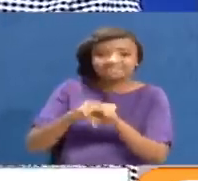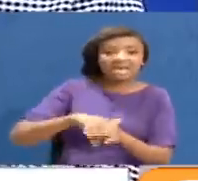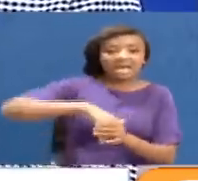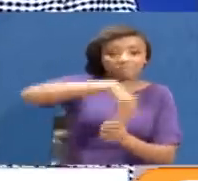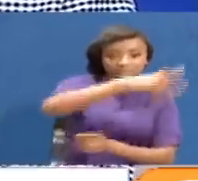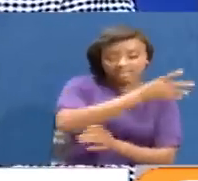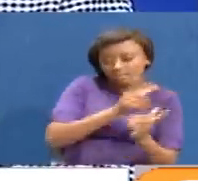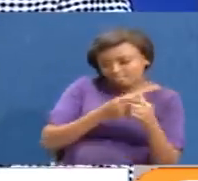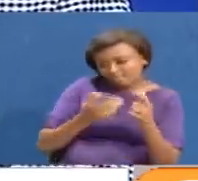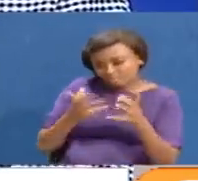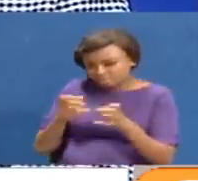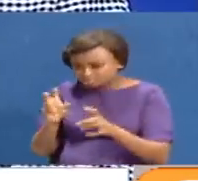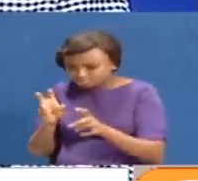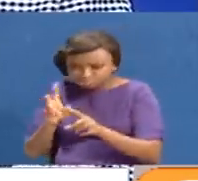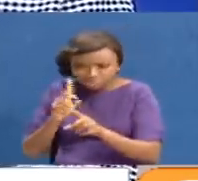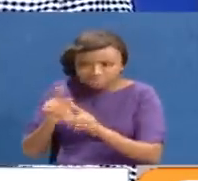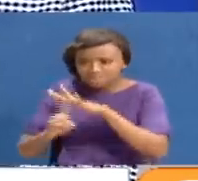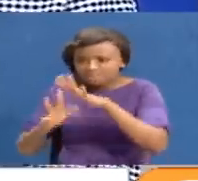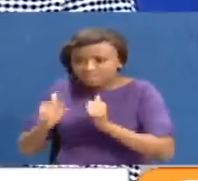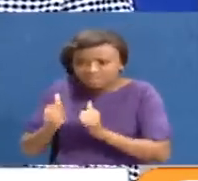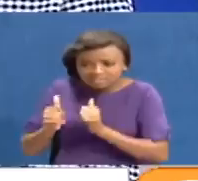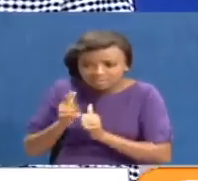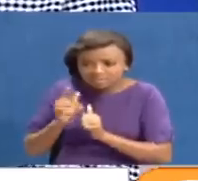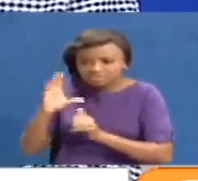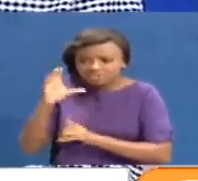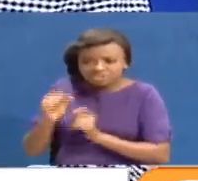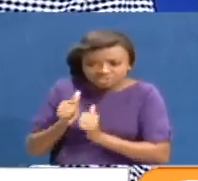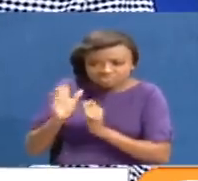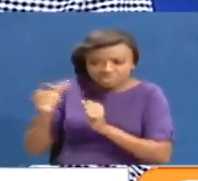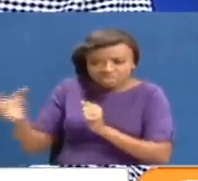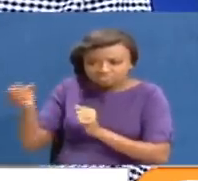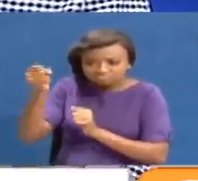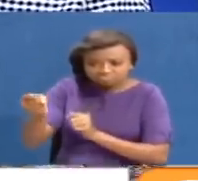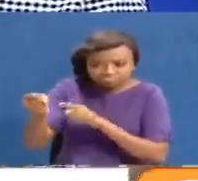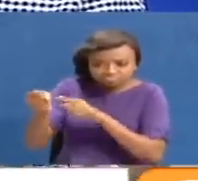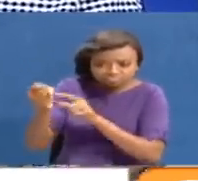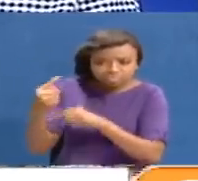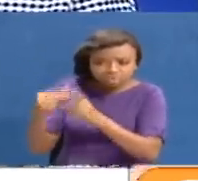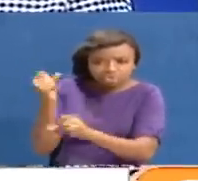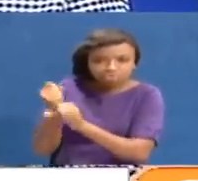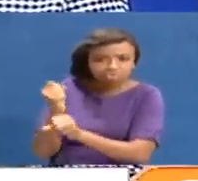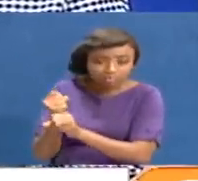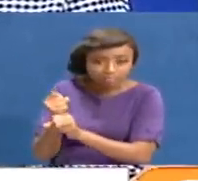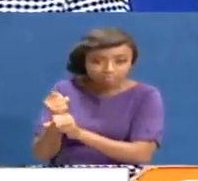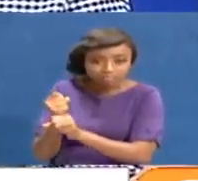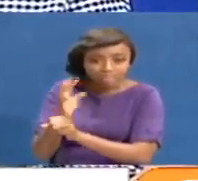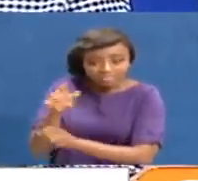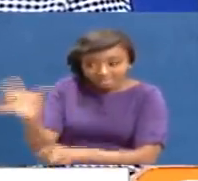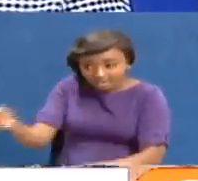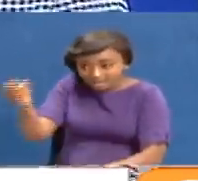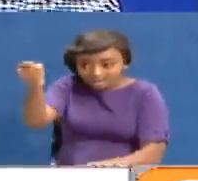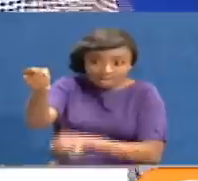you then have to get one of the ministers to coordinate the others as the prime minister, mm-hmm.